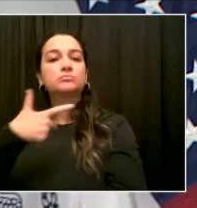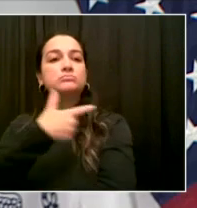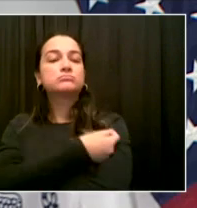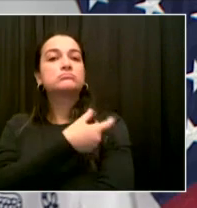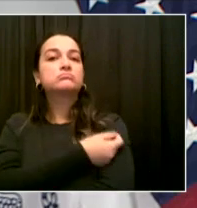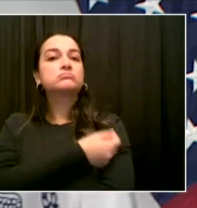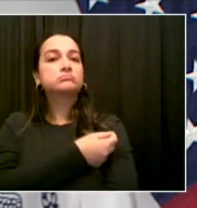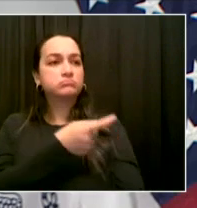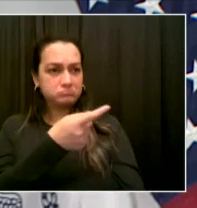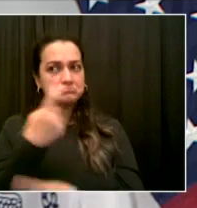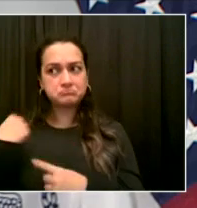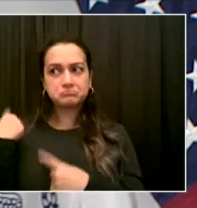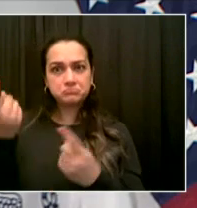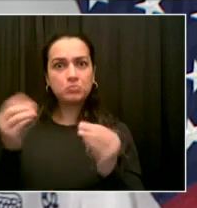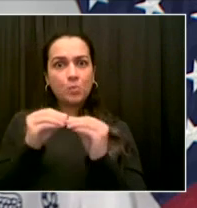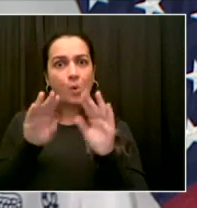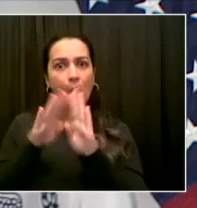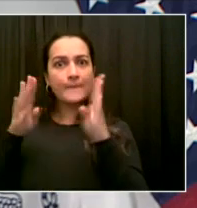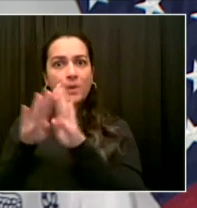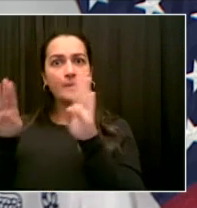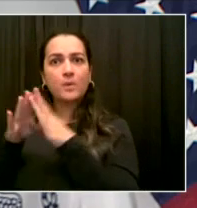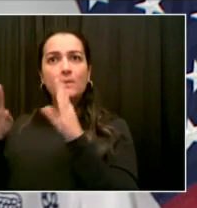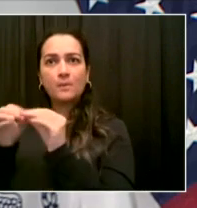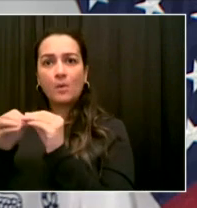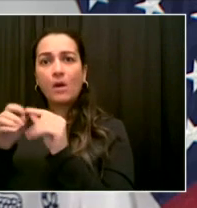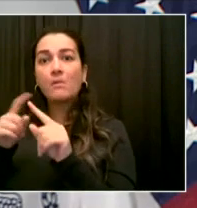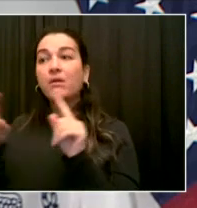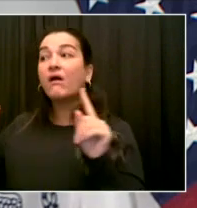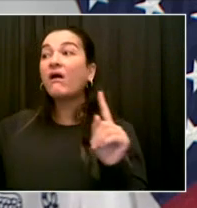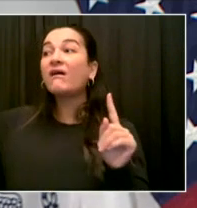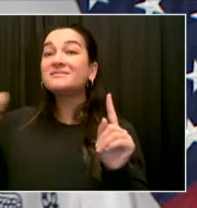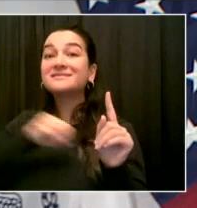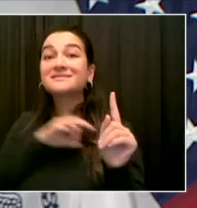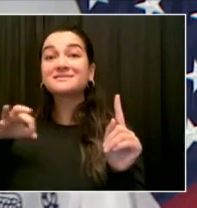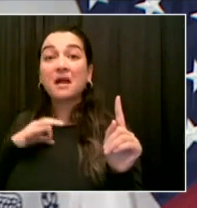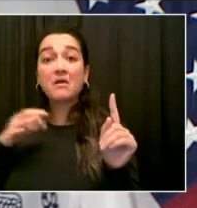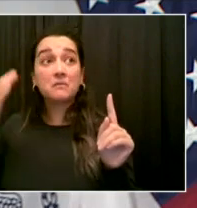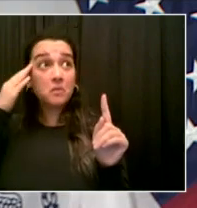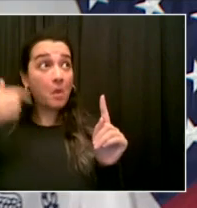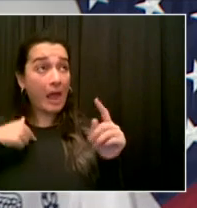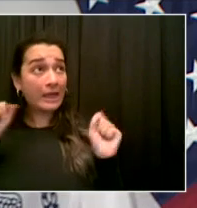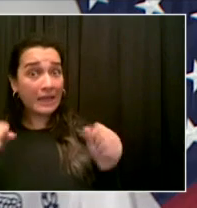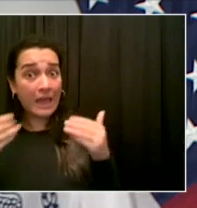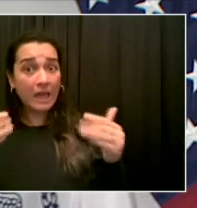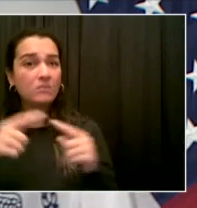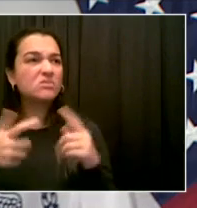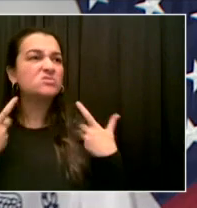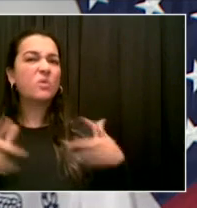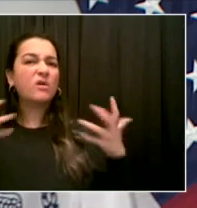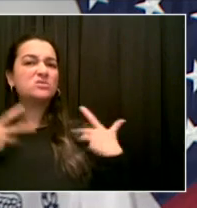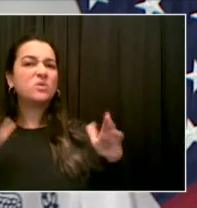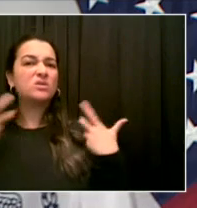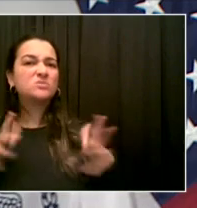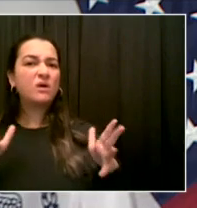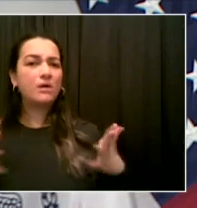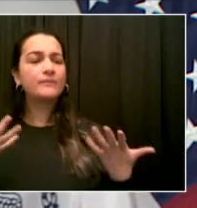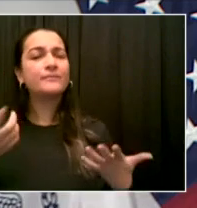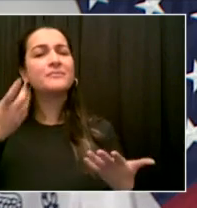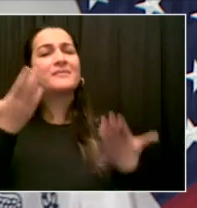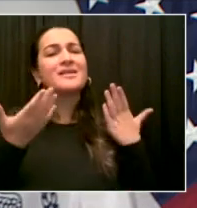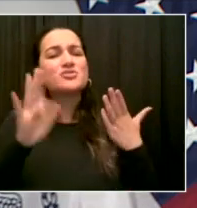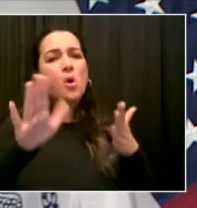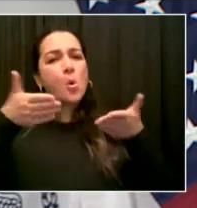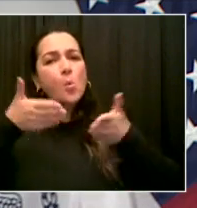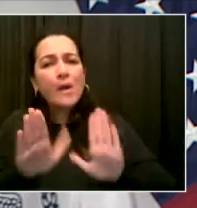vaccinated to try to bring the numbers up? Because it seems like we're not, you know, getting to that mass level that we really need for